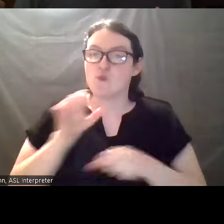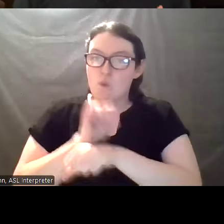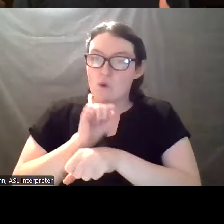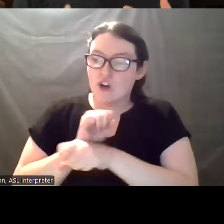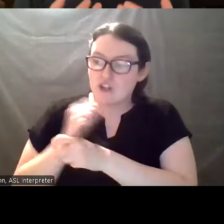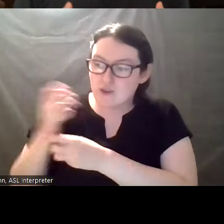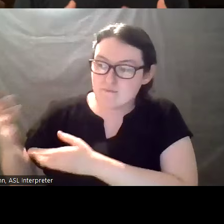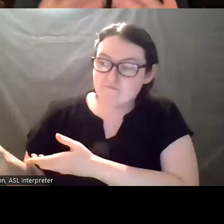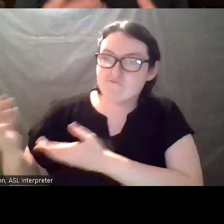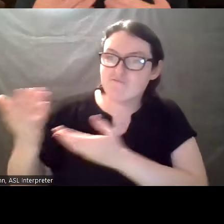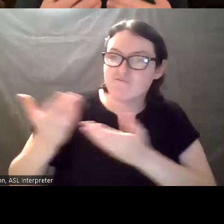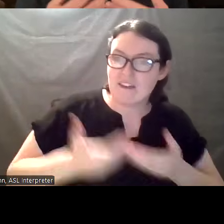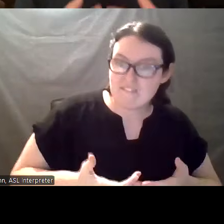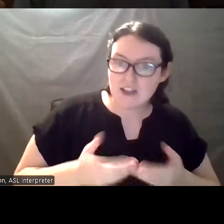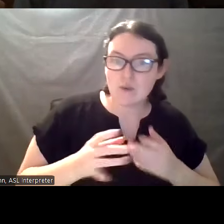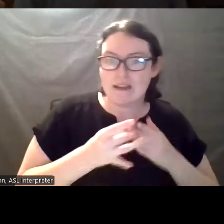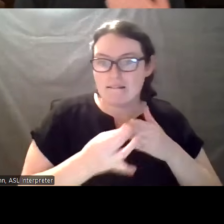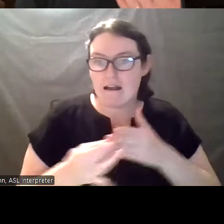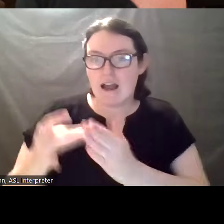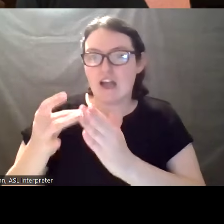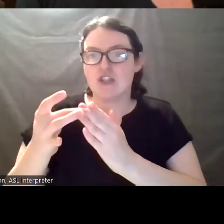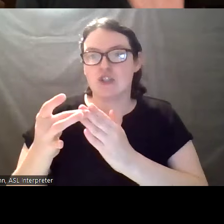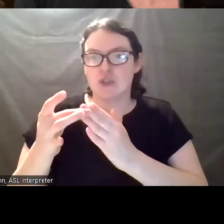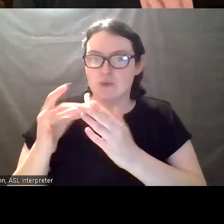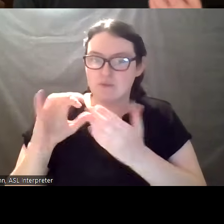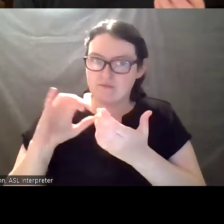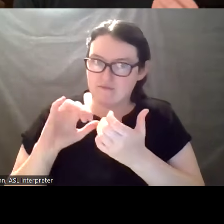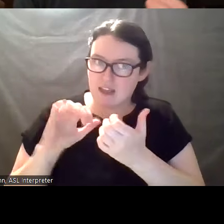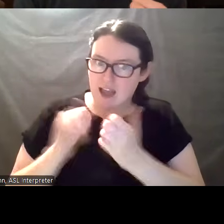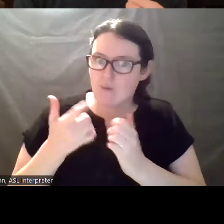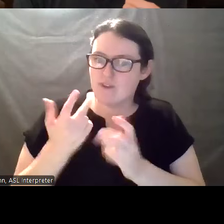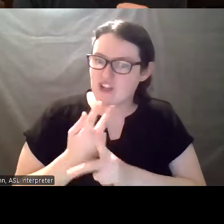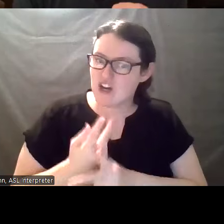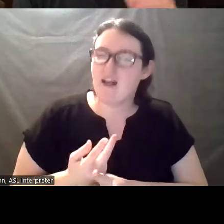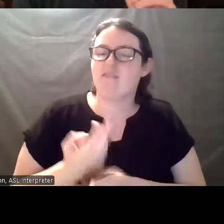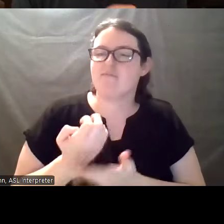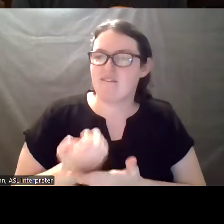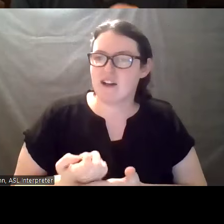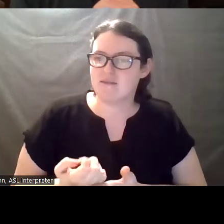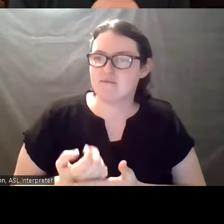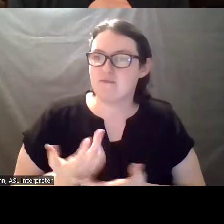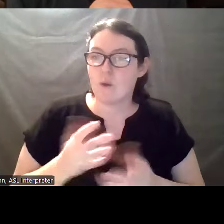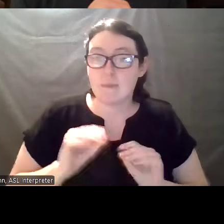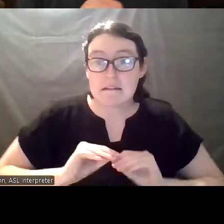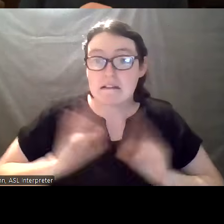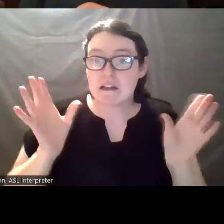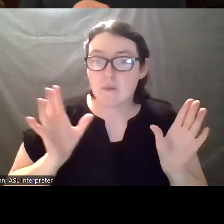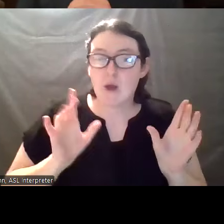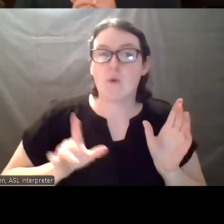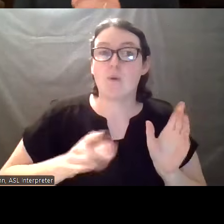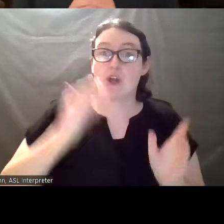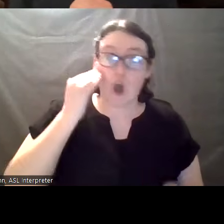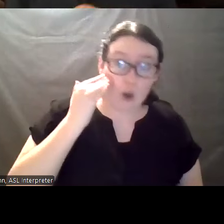people into those issues and guide them through it, trying to be very clear about exactly what we know about beer